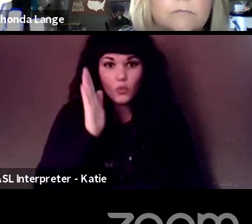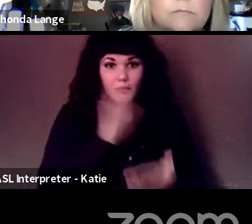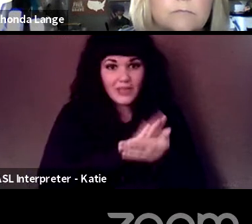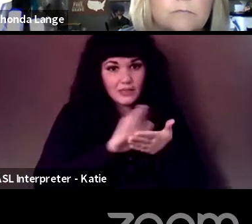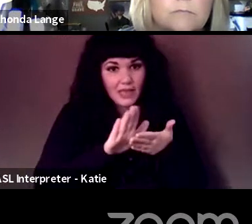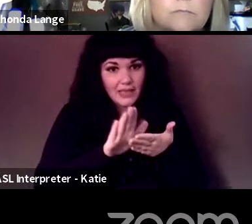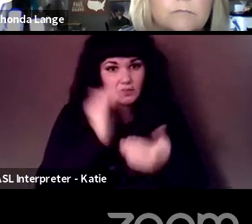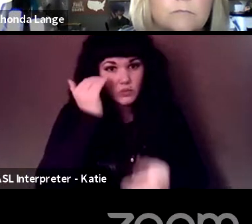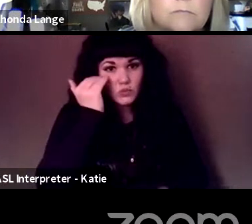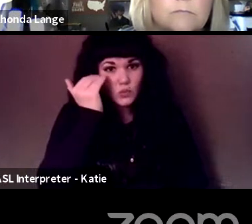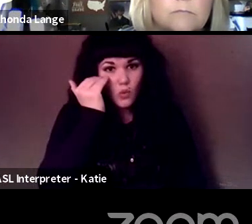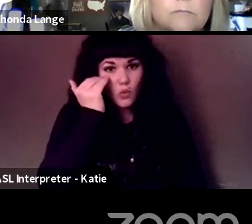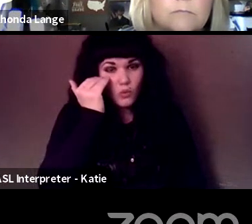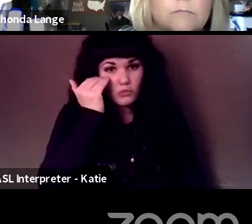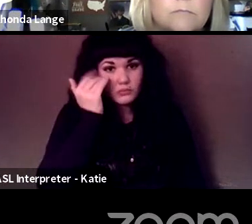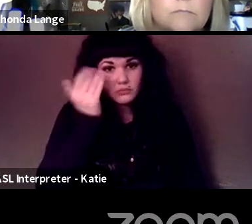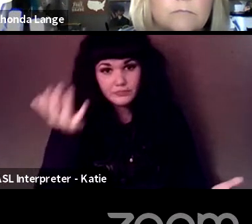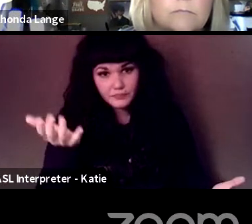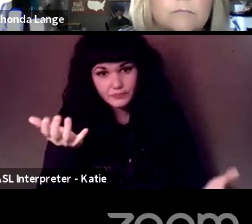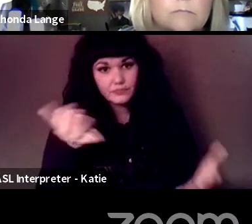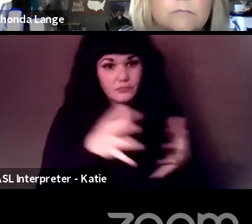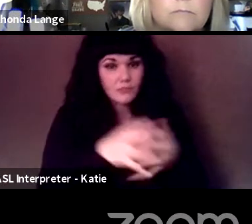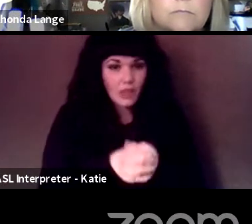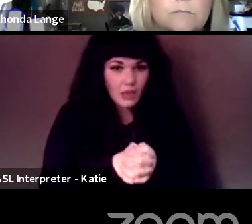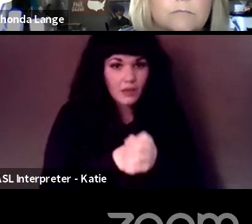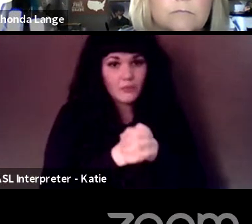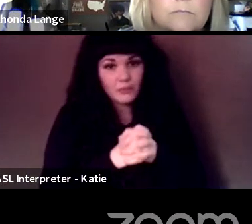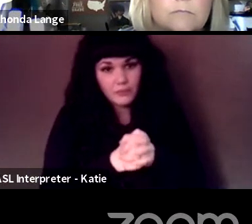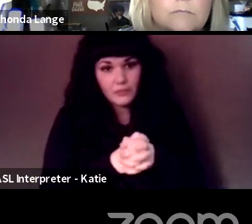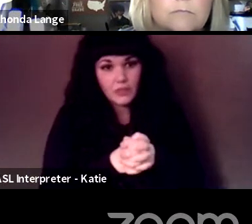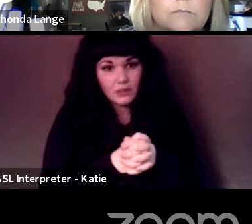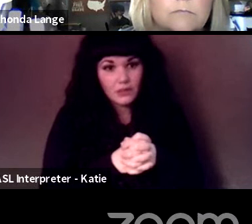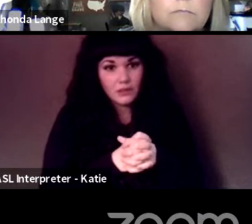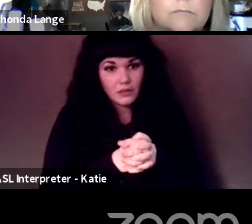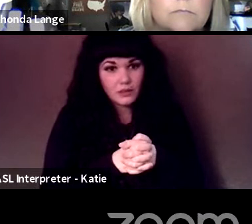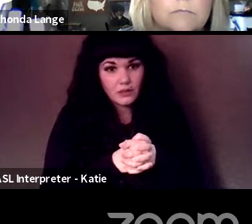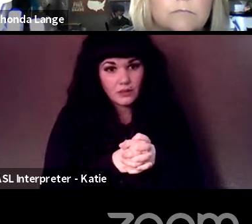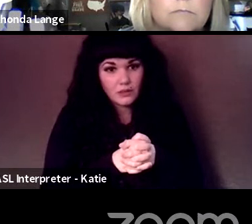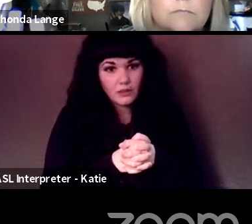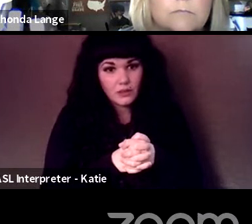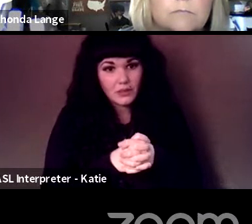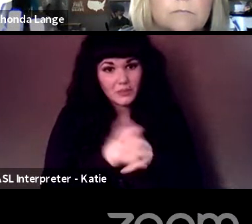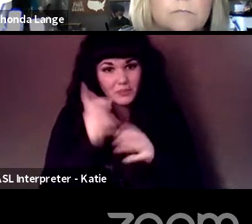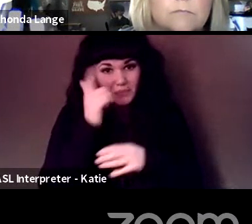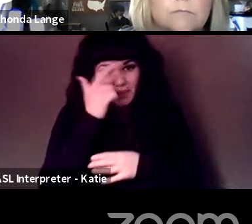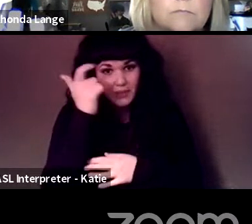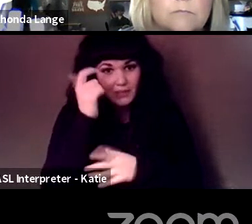know. I guess because it's going to be putting people into